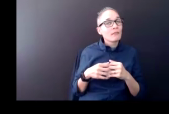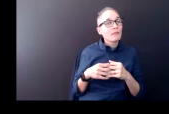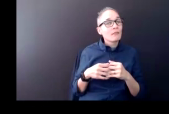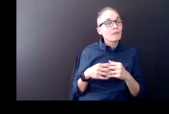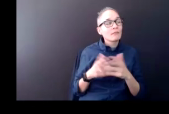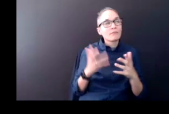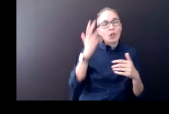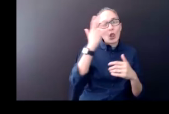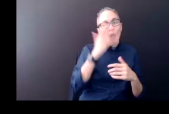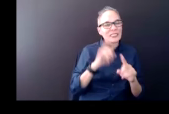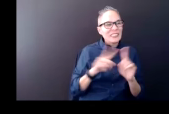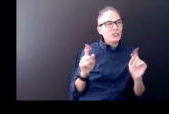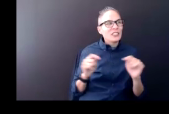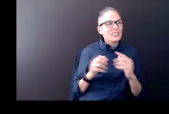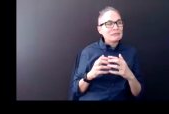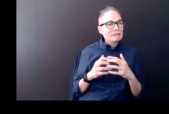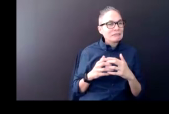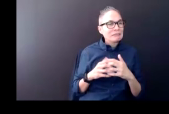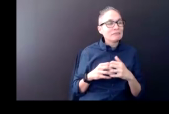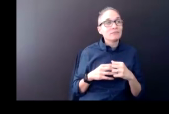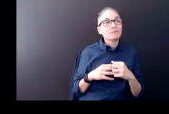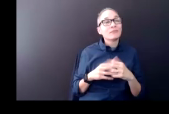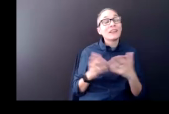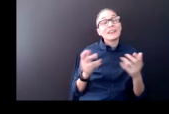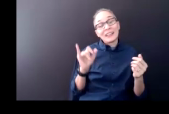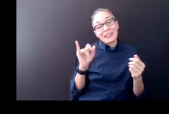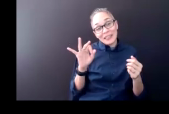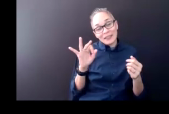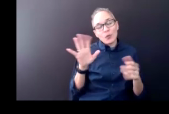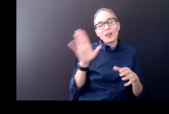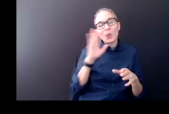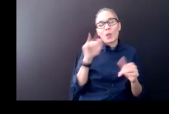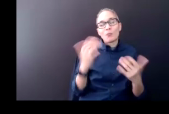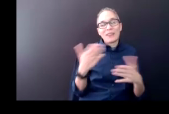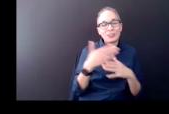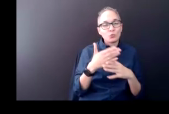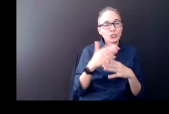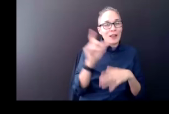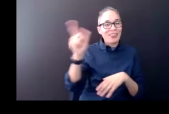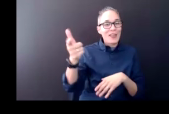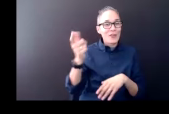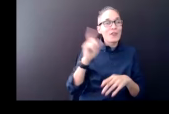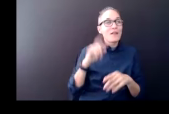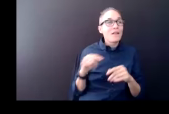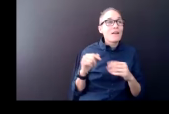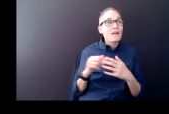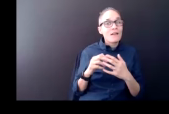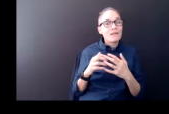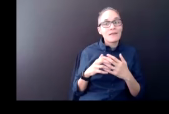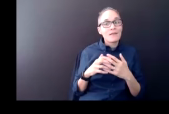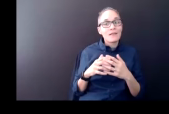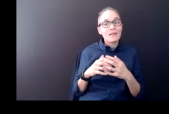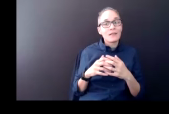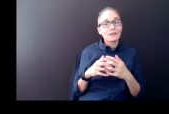I mean, it looks different, but it's Okay. So that if you want to, we can provide this later as well, and I could paste it in, but